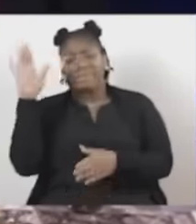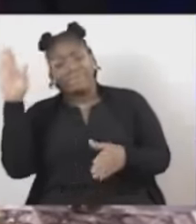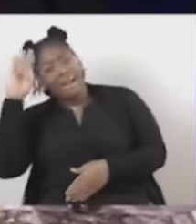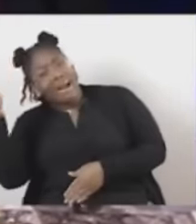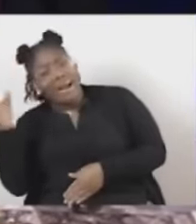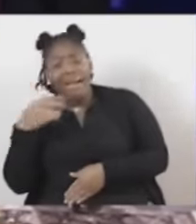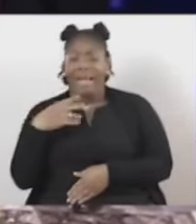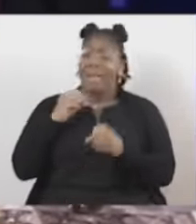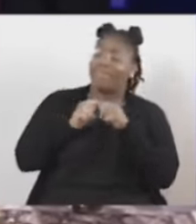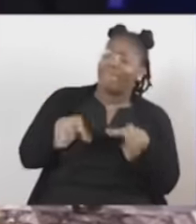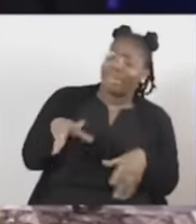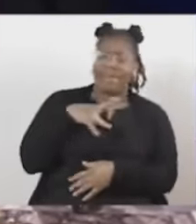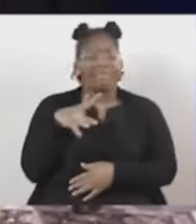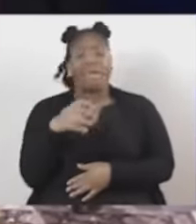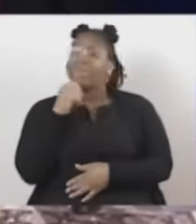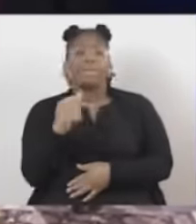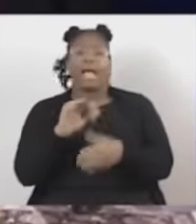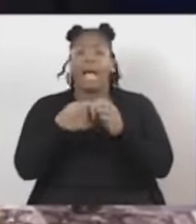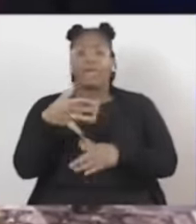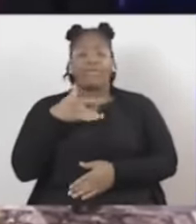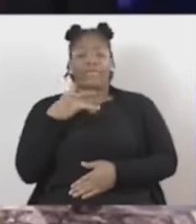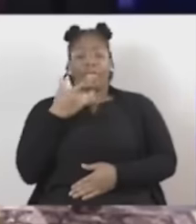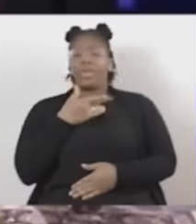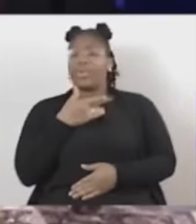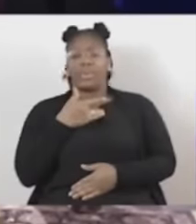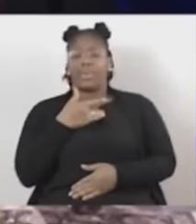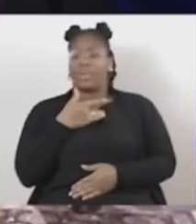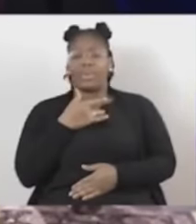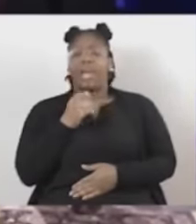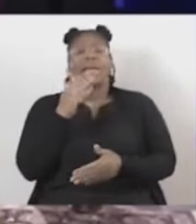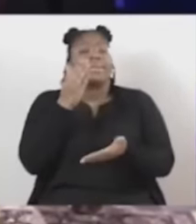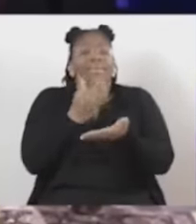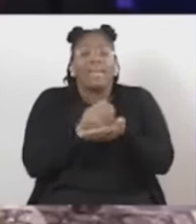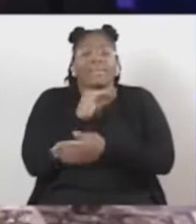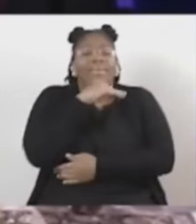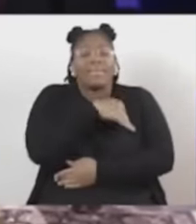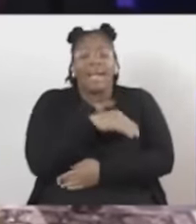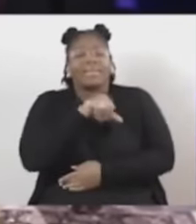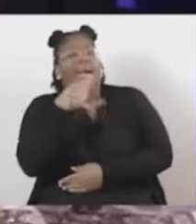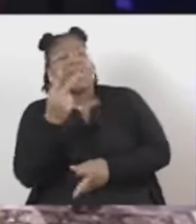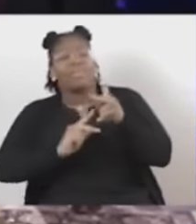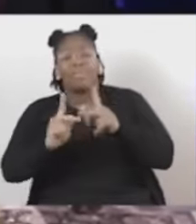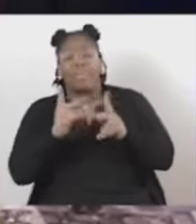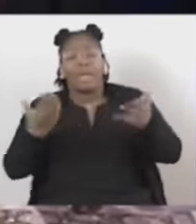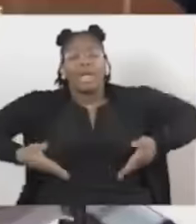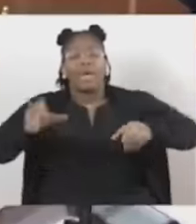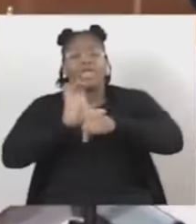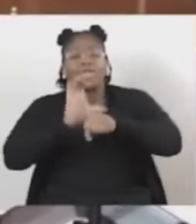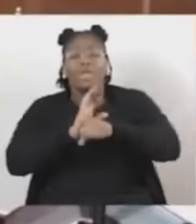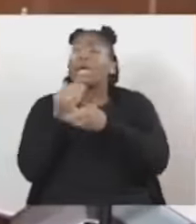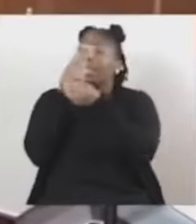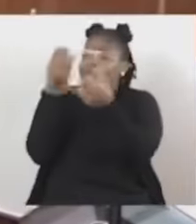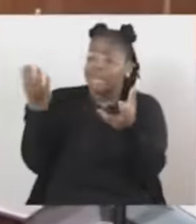I'm blessed and I'm highly favored. That ain't how you feeling, and you know it ain't how you feeling. Stop lying. And when folks ask you how you doing, tell them